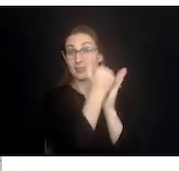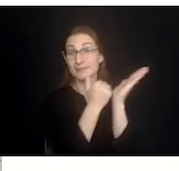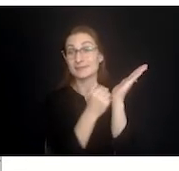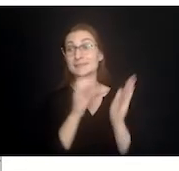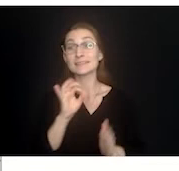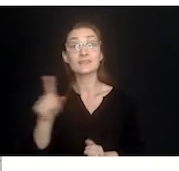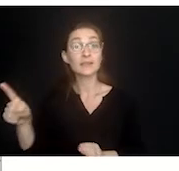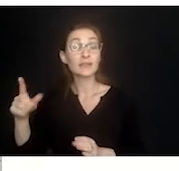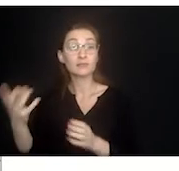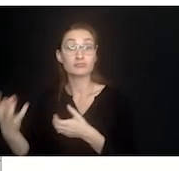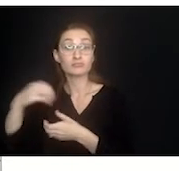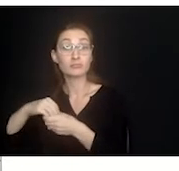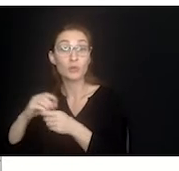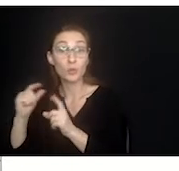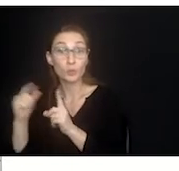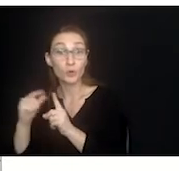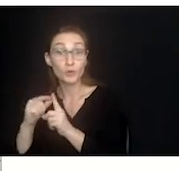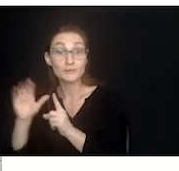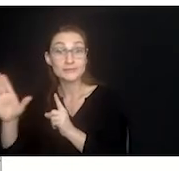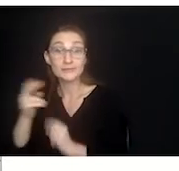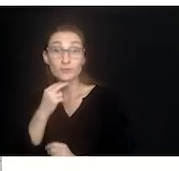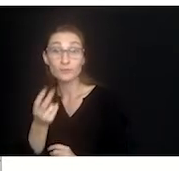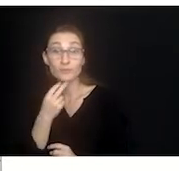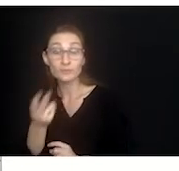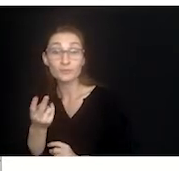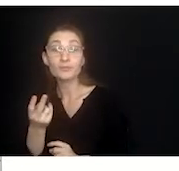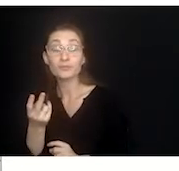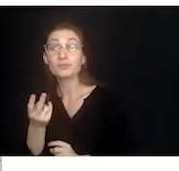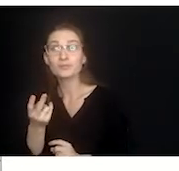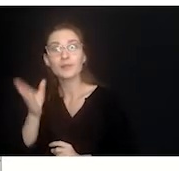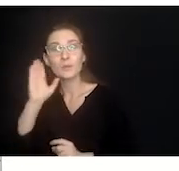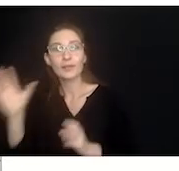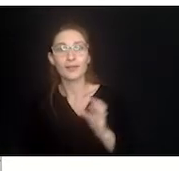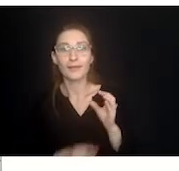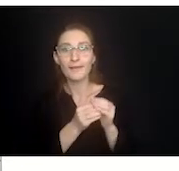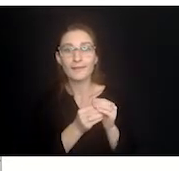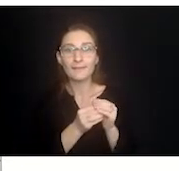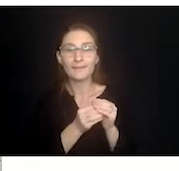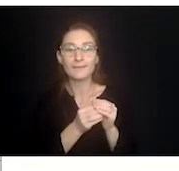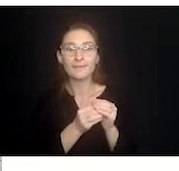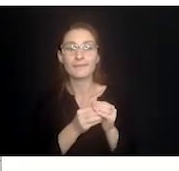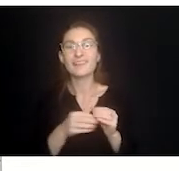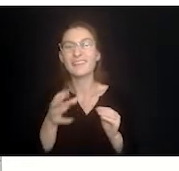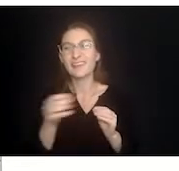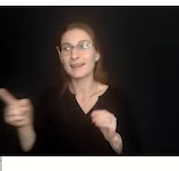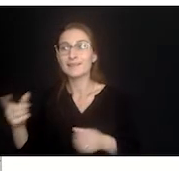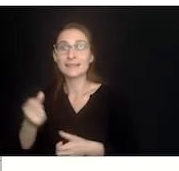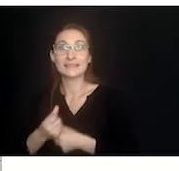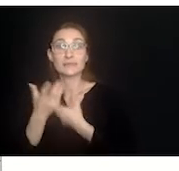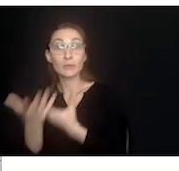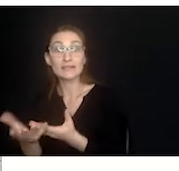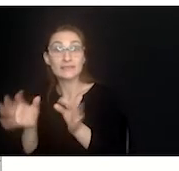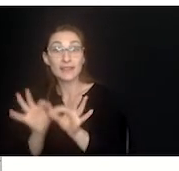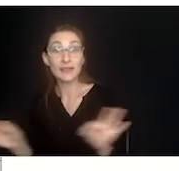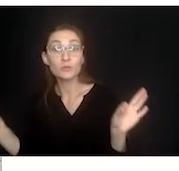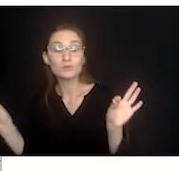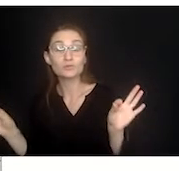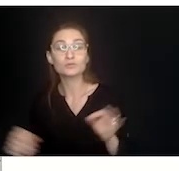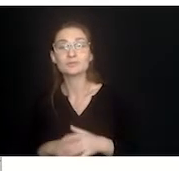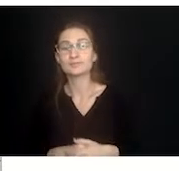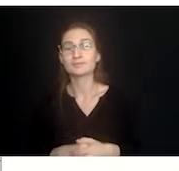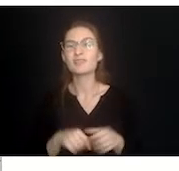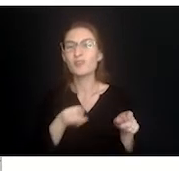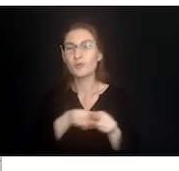ongoing list of words he's using appropriately and work to expand his expressive language. So we also